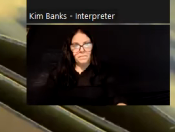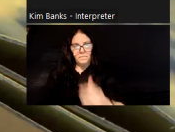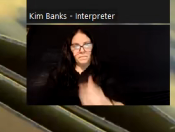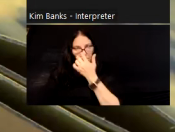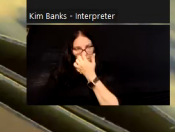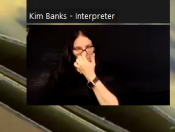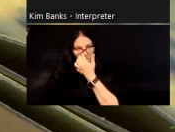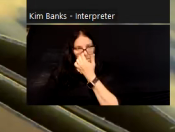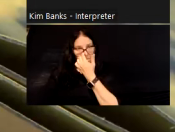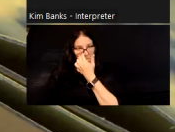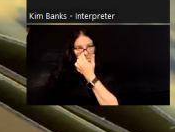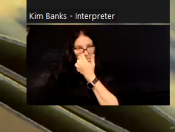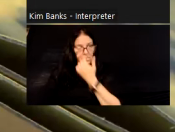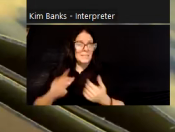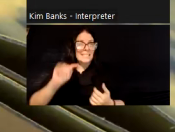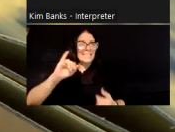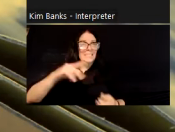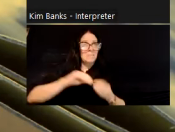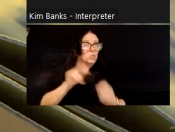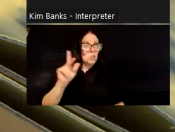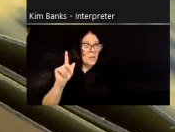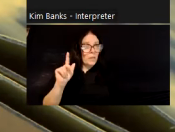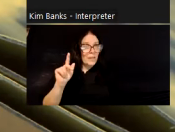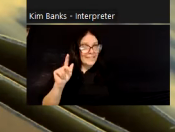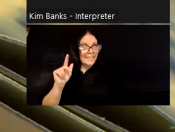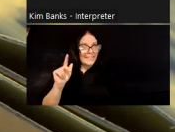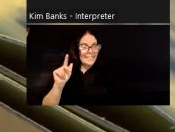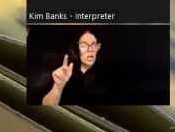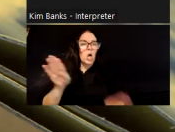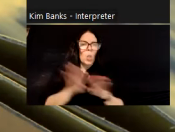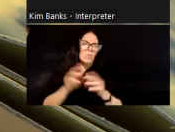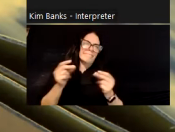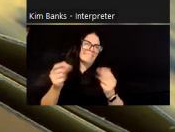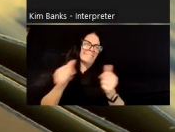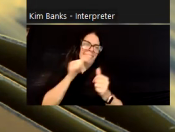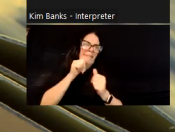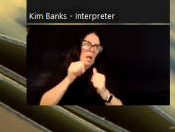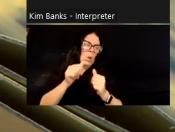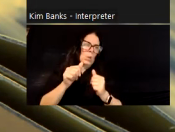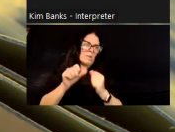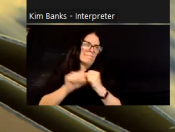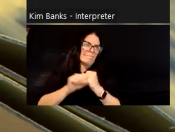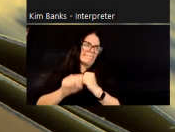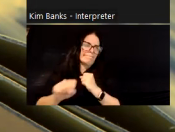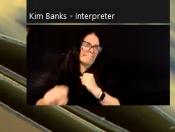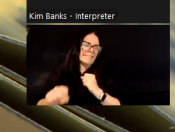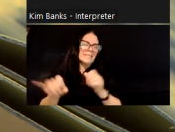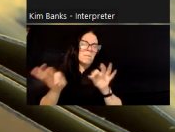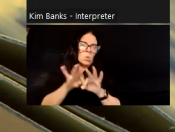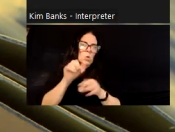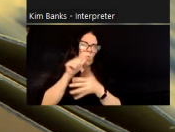And then tip number 23, close files promptly. It's really important not to let files